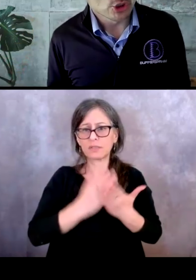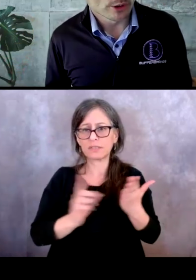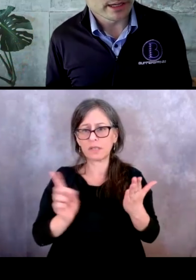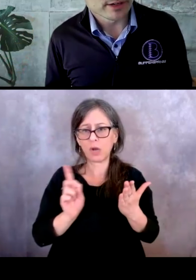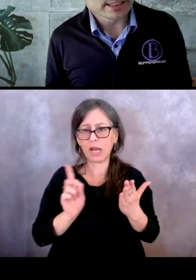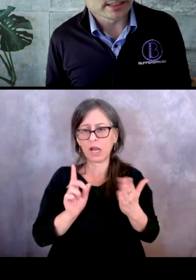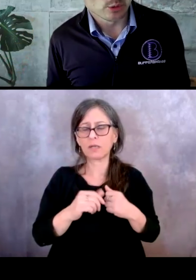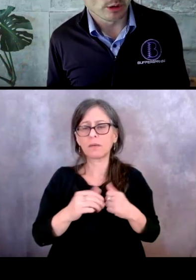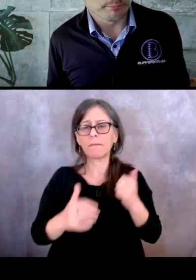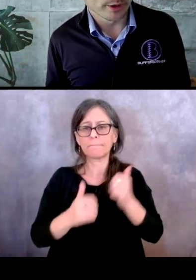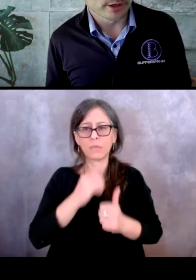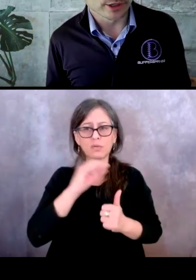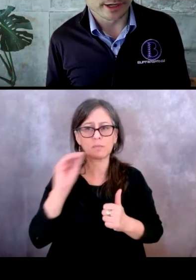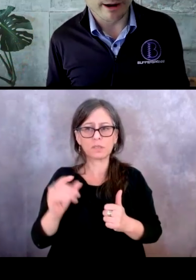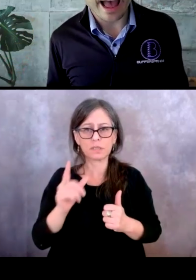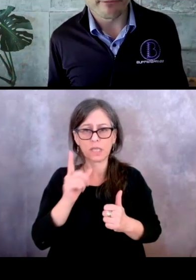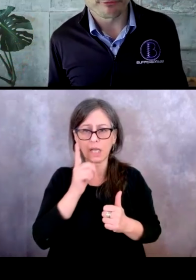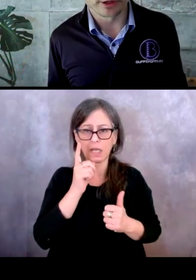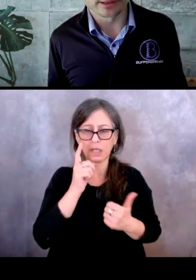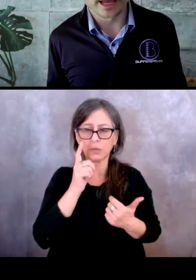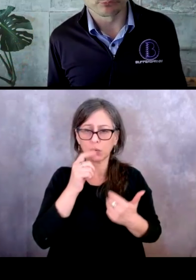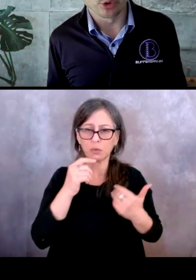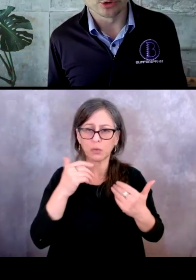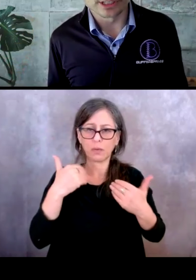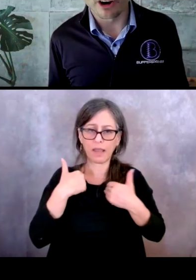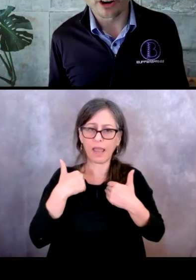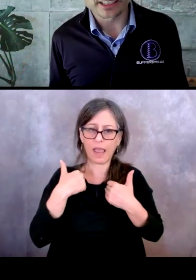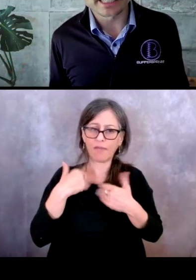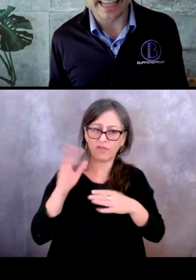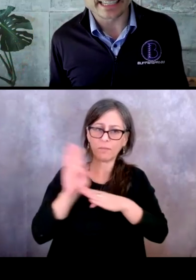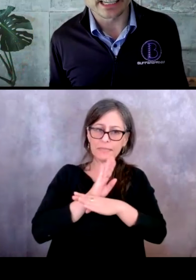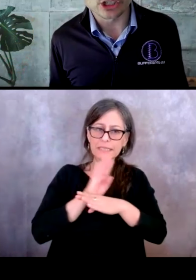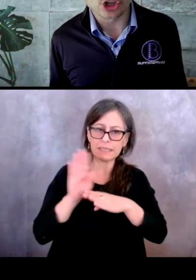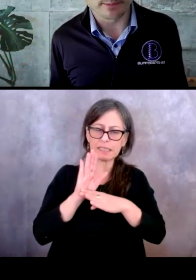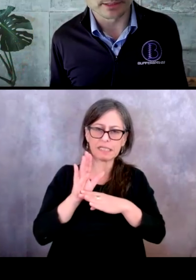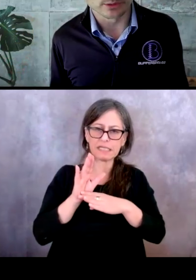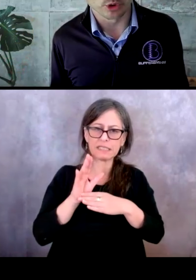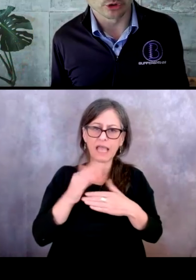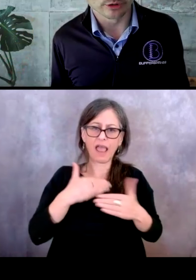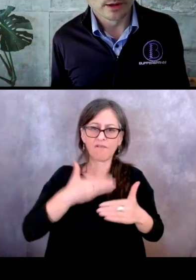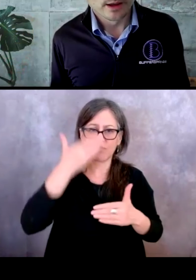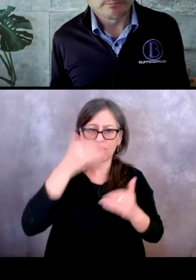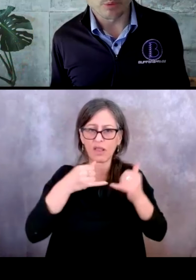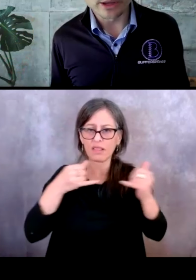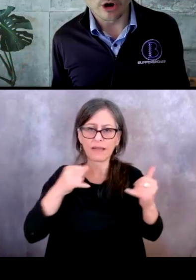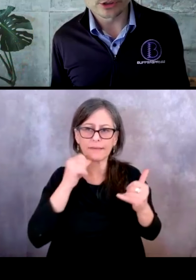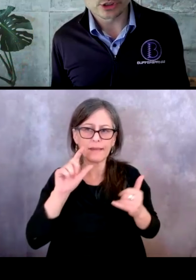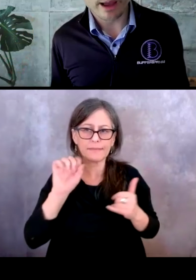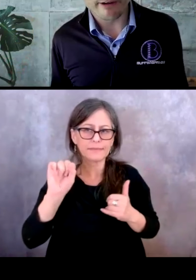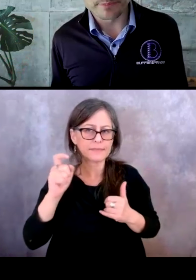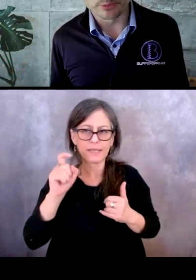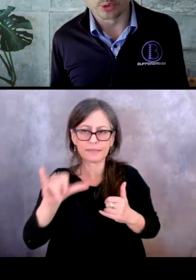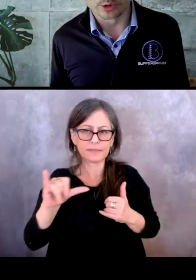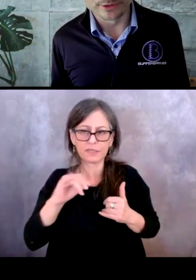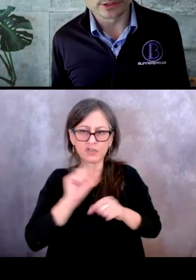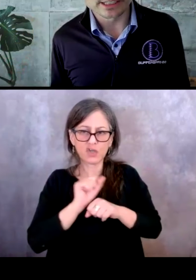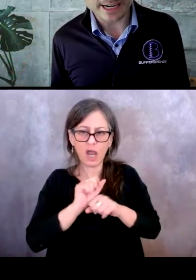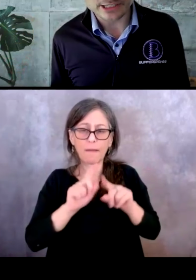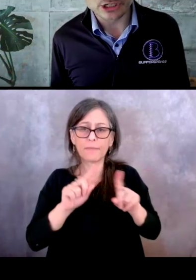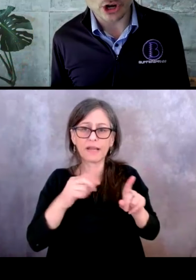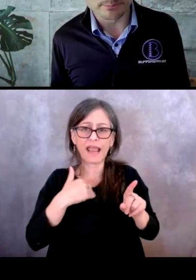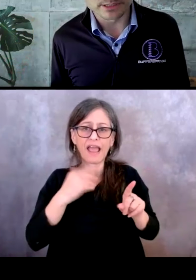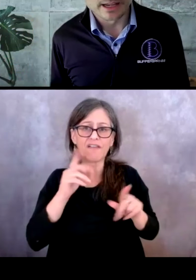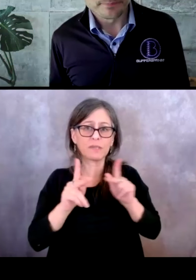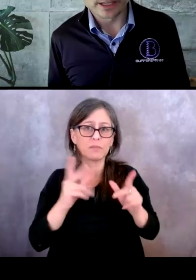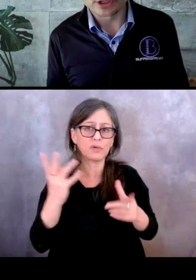The majority of us who are employers on here have frontline roles that aren't the sexiest jobs in the world. But we also have people who are in those